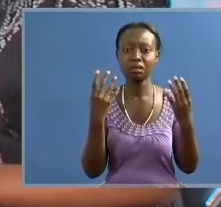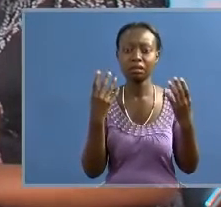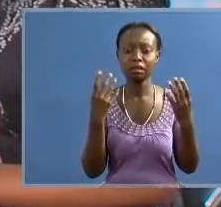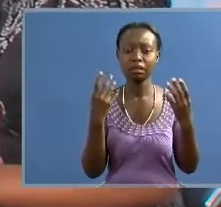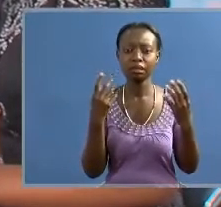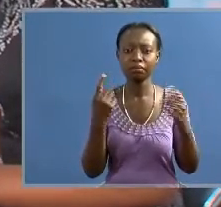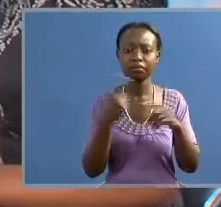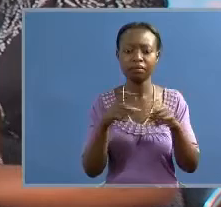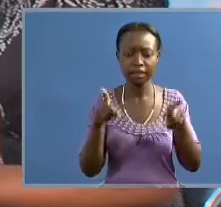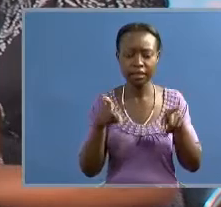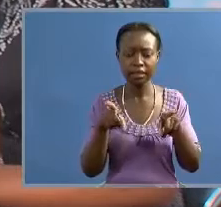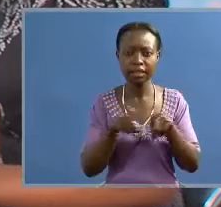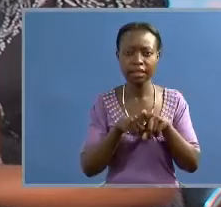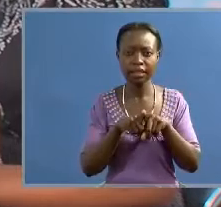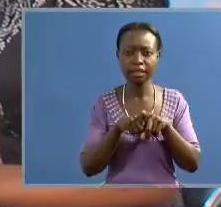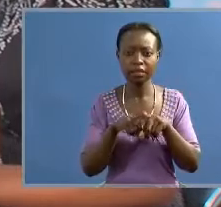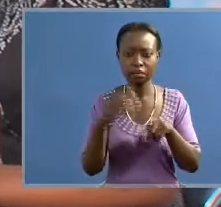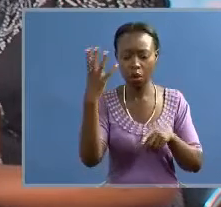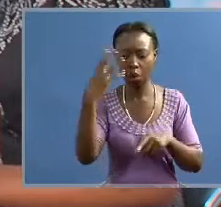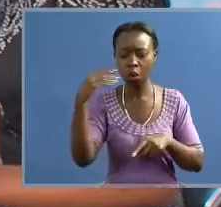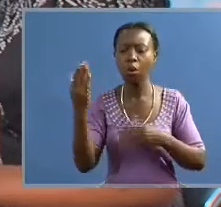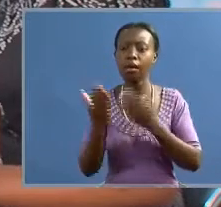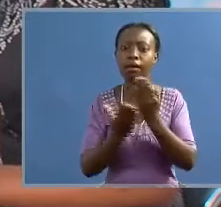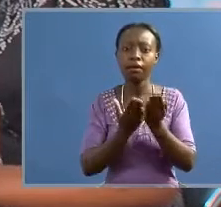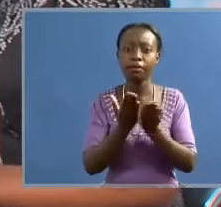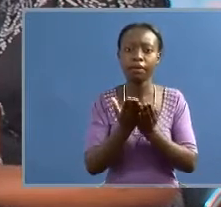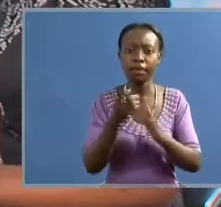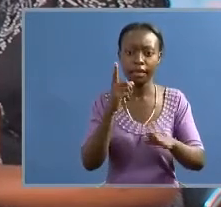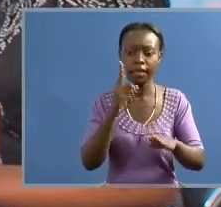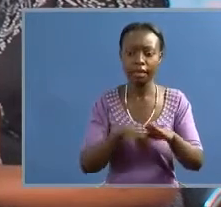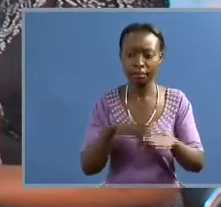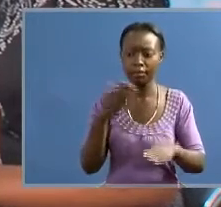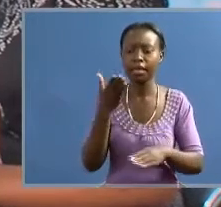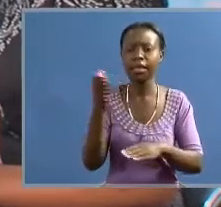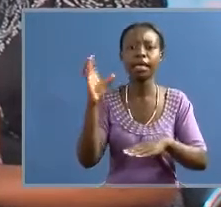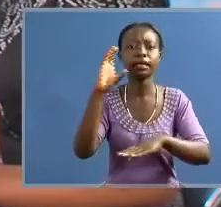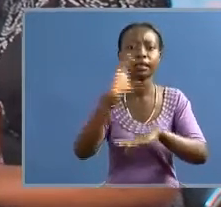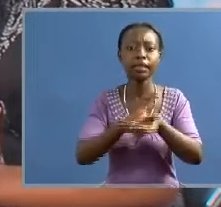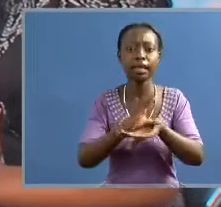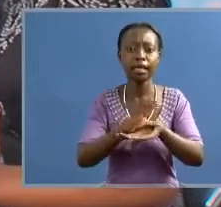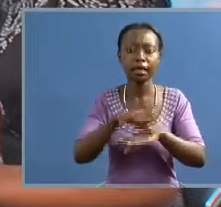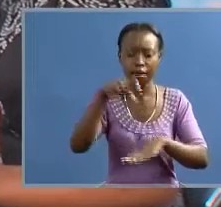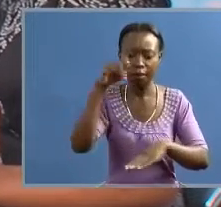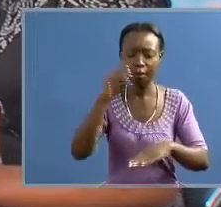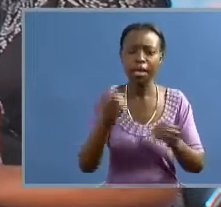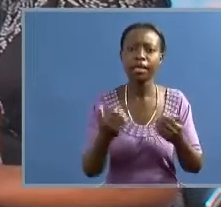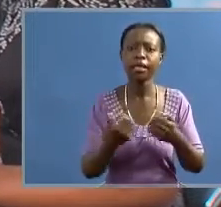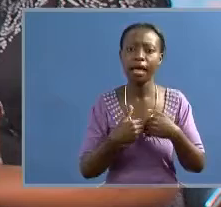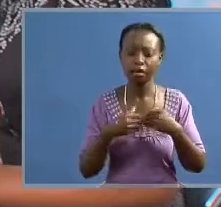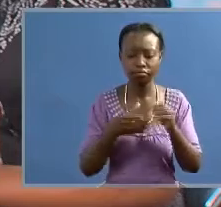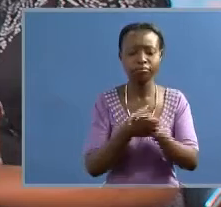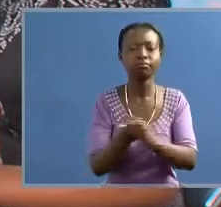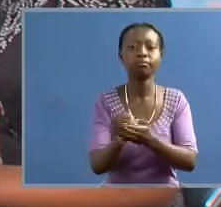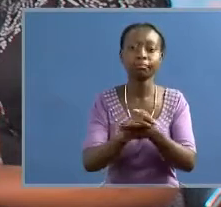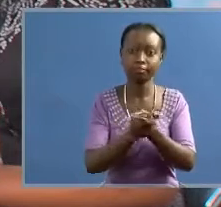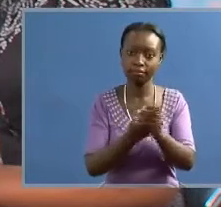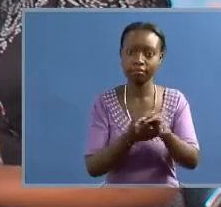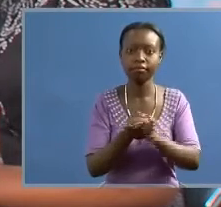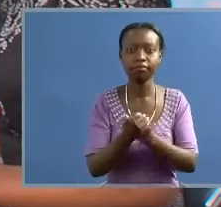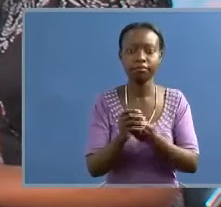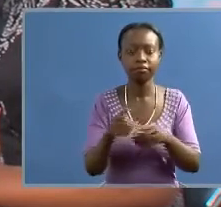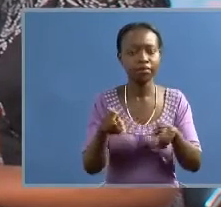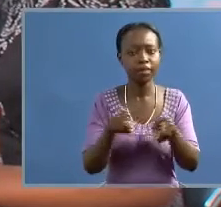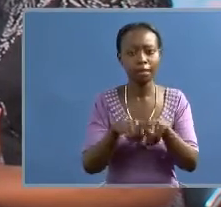attend service. Remember, they have also said in those services, in those places, there should be sanitizers. Right. And there should be mechanisms that people can